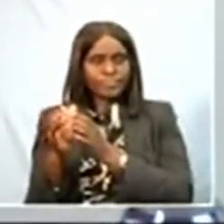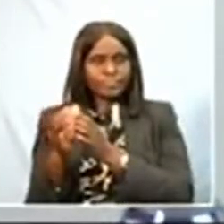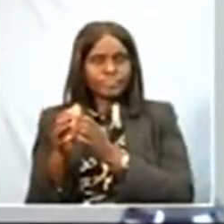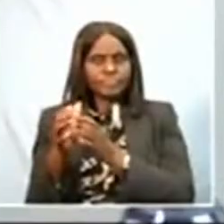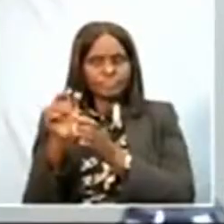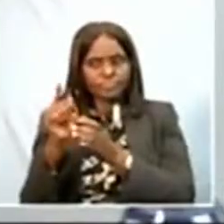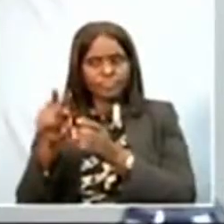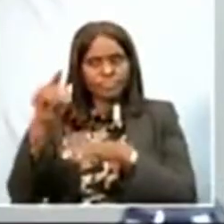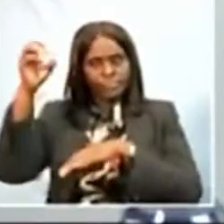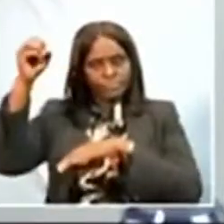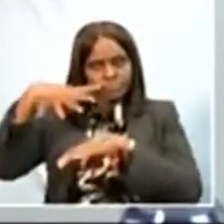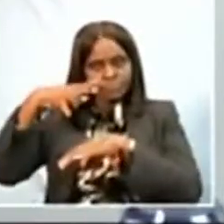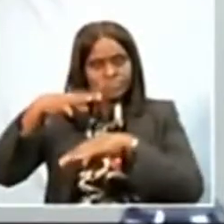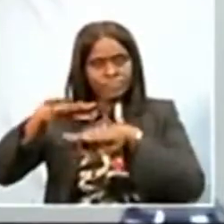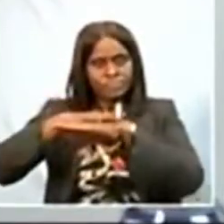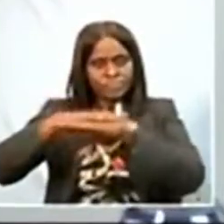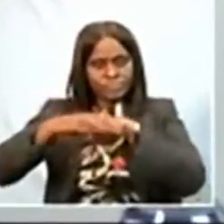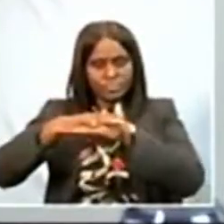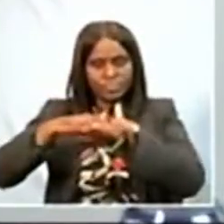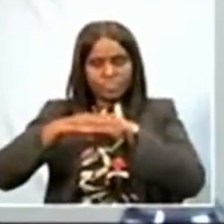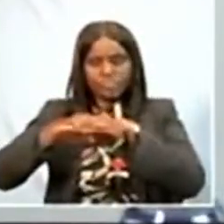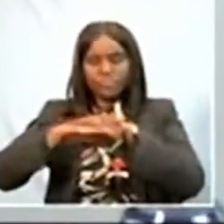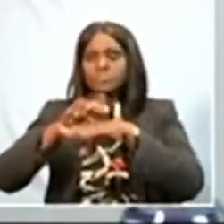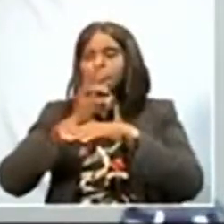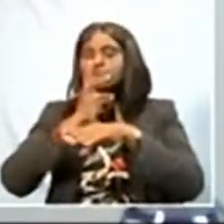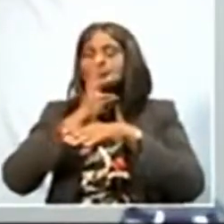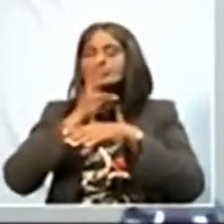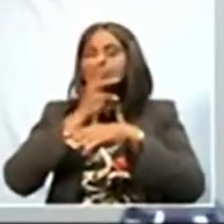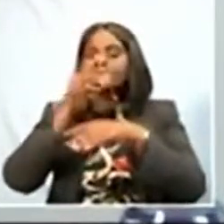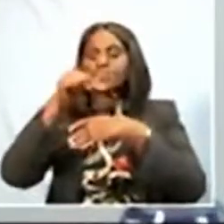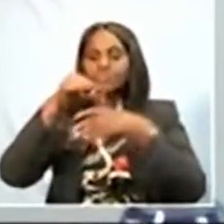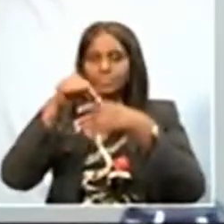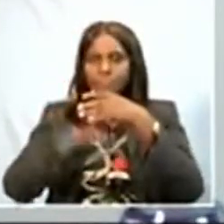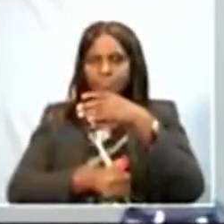of a solar panel borehole.